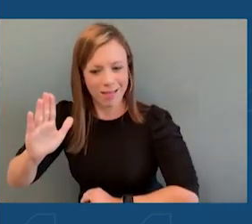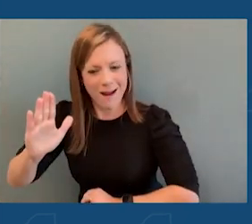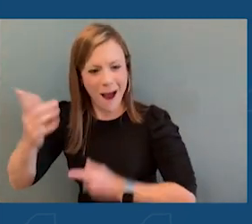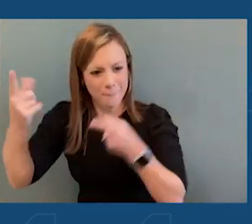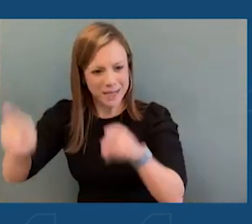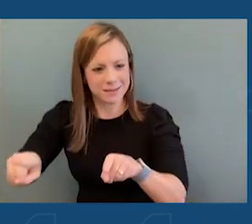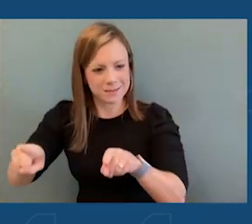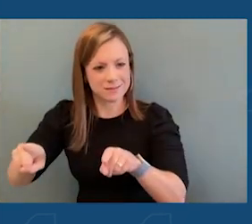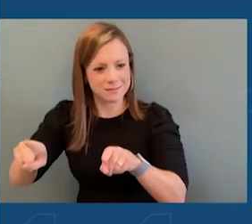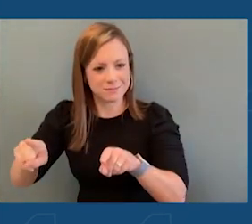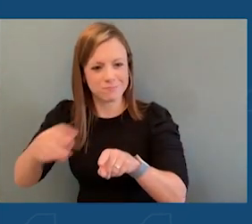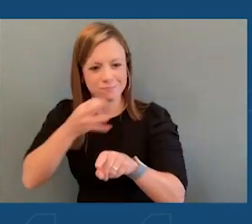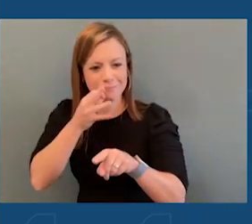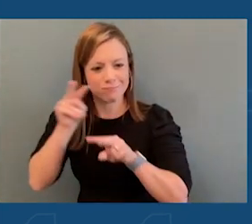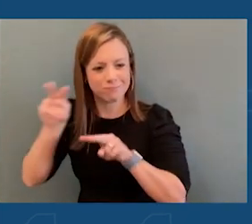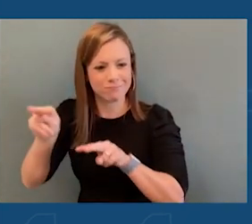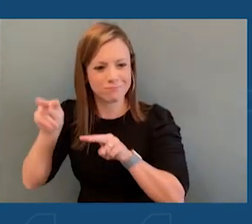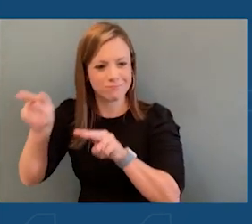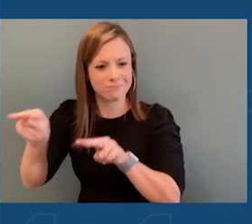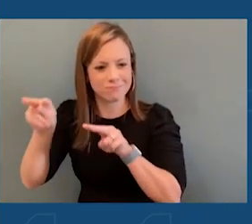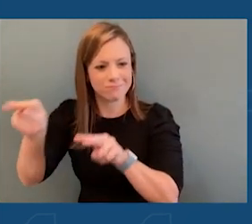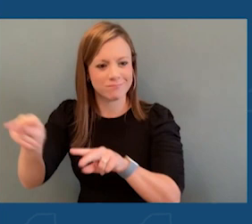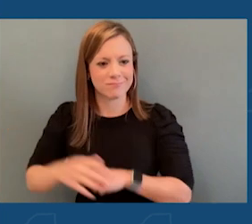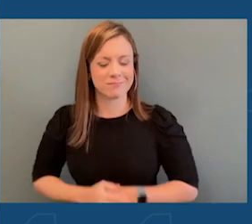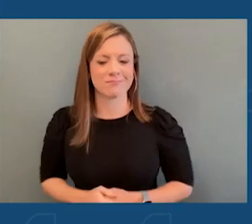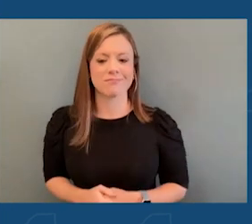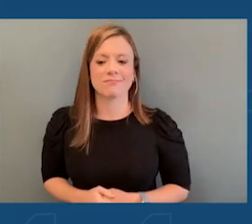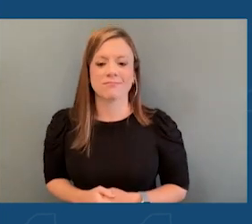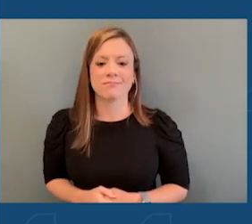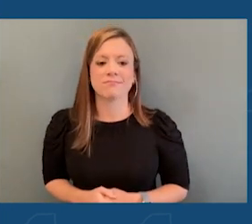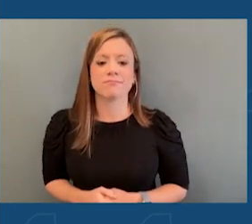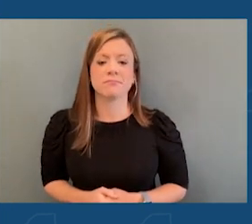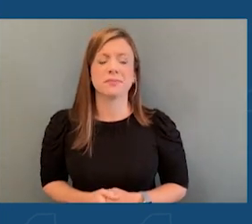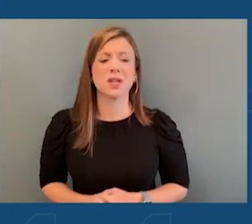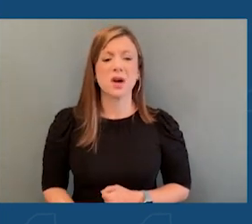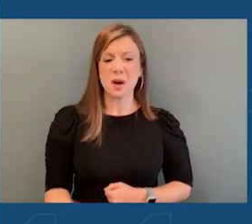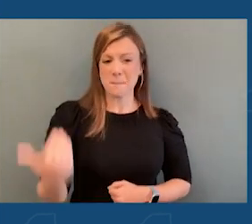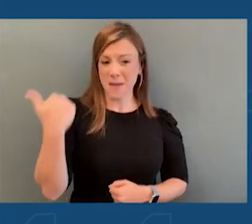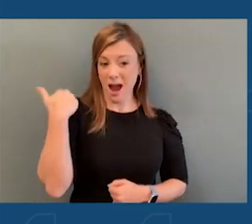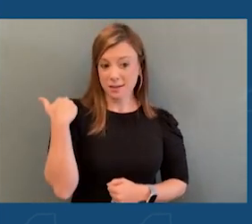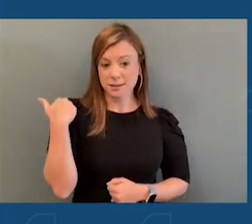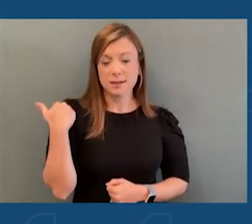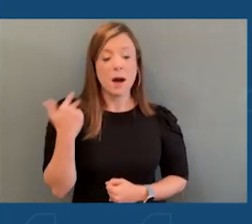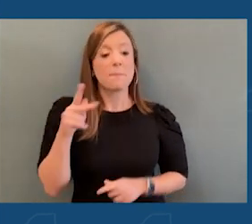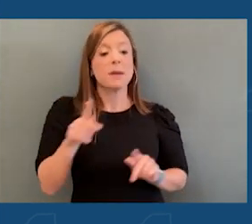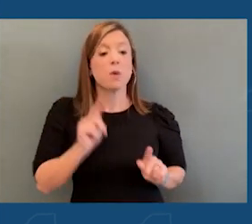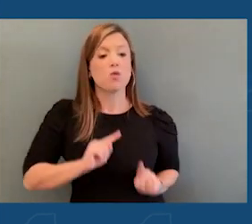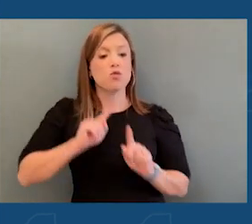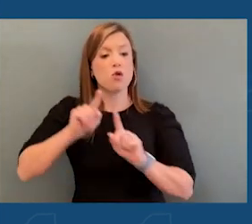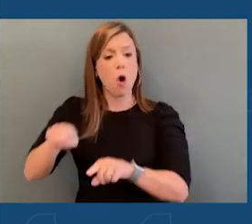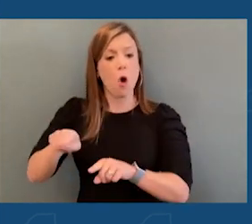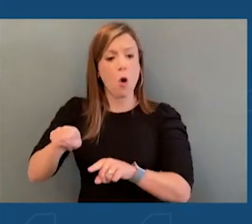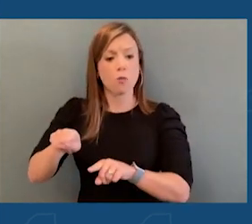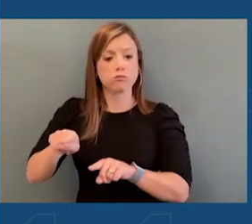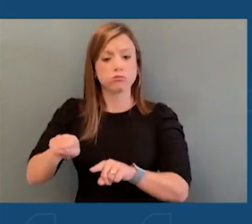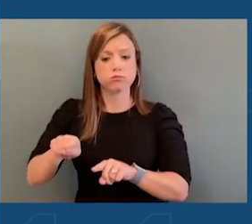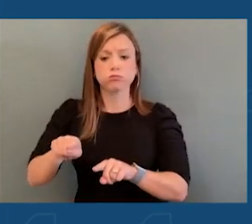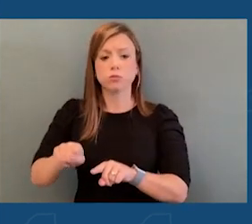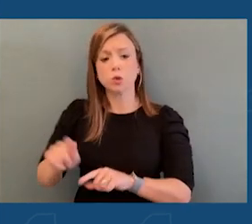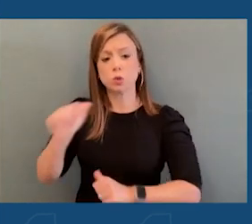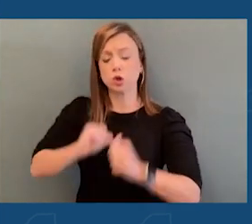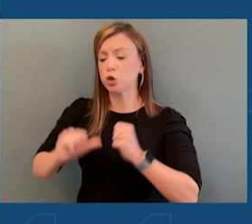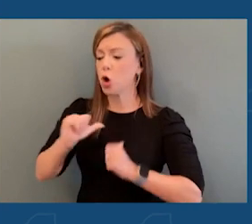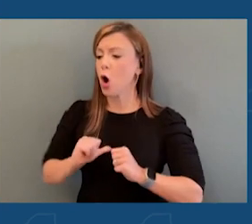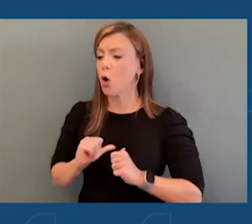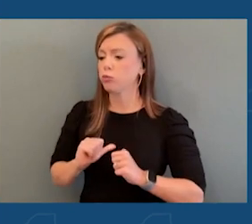And also, what we found in the past, that if people go to performances and they never